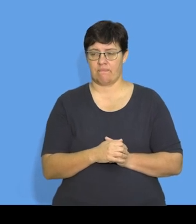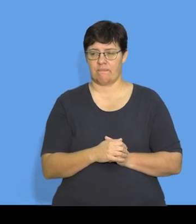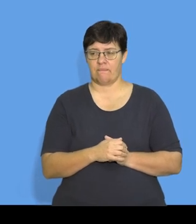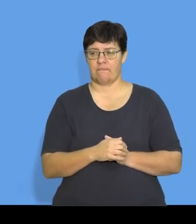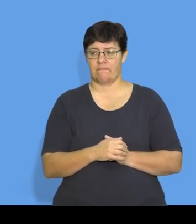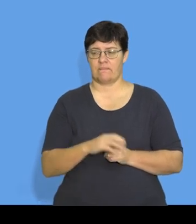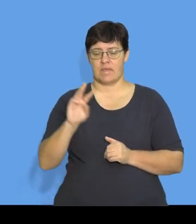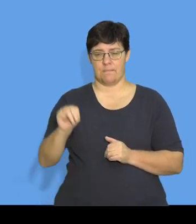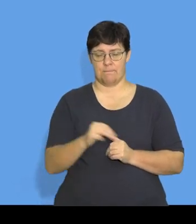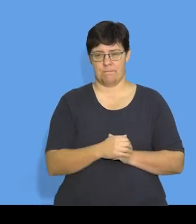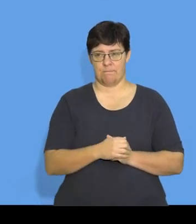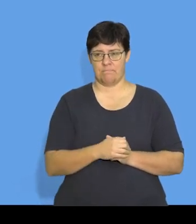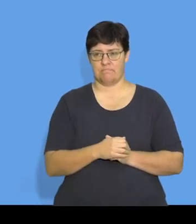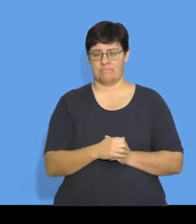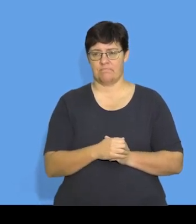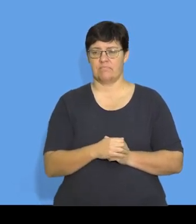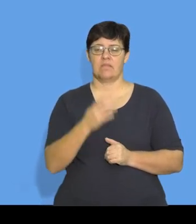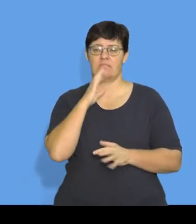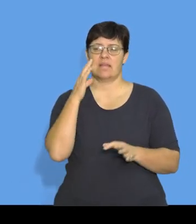There we go, nice and simple.